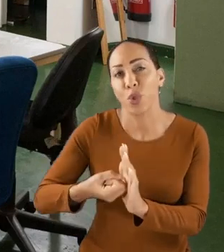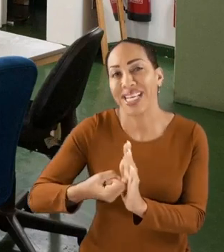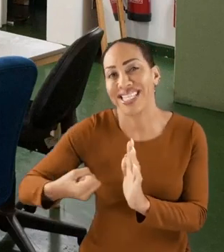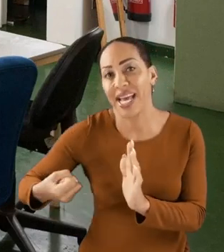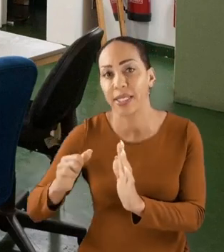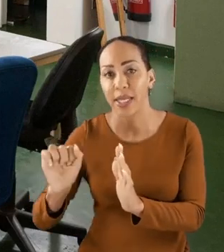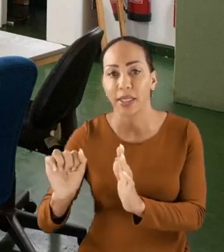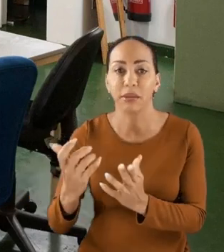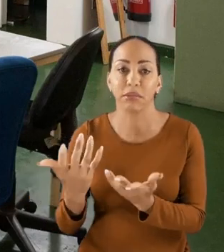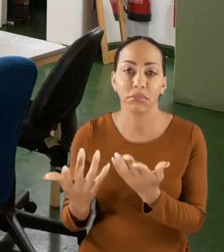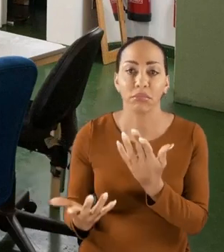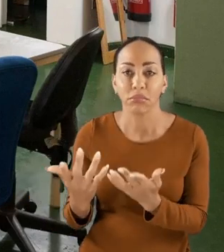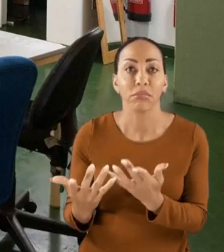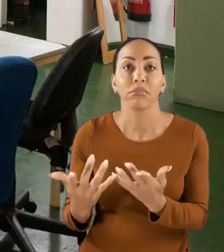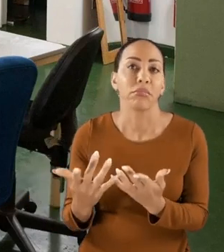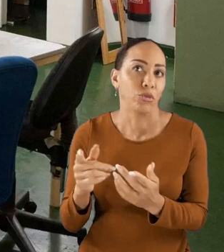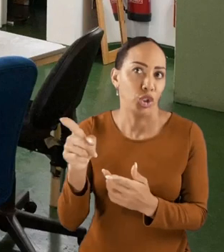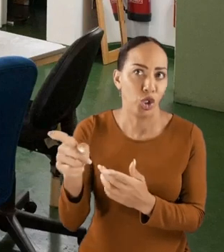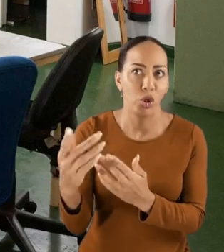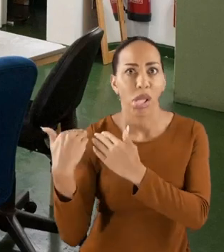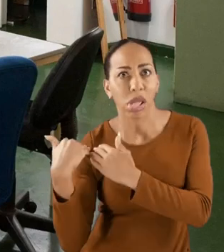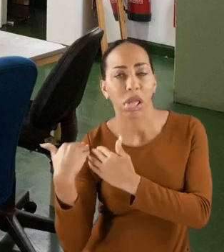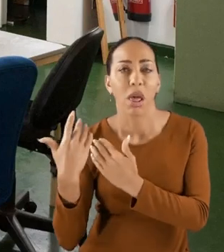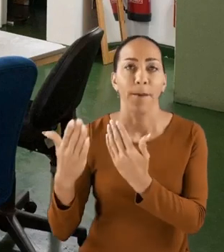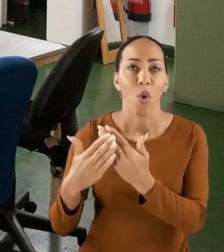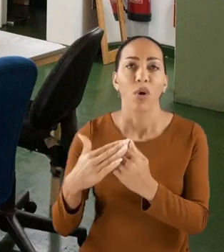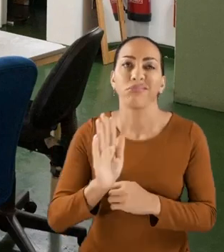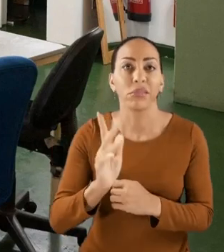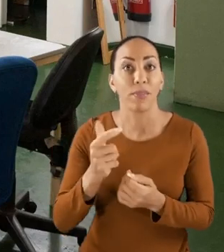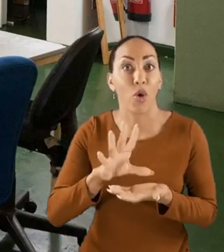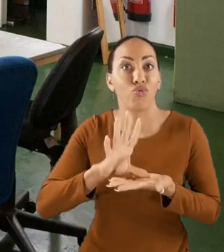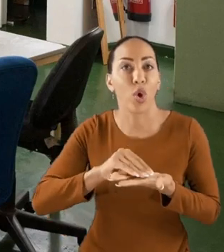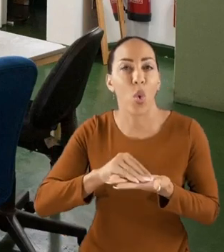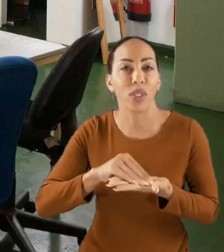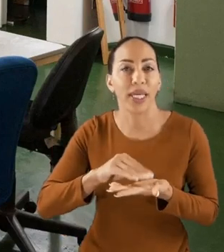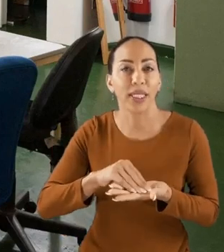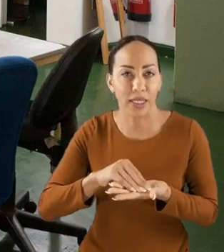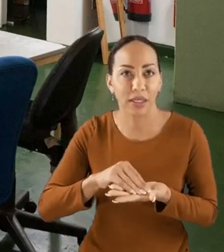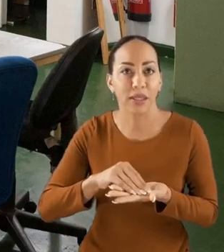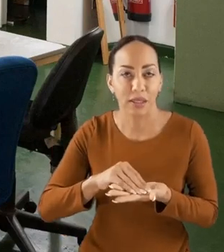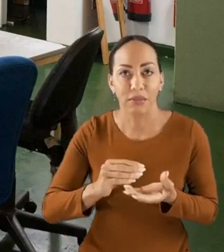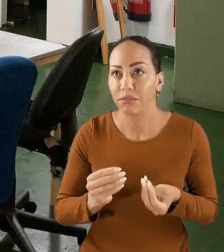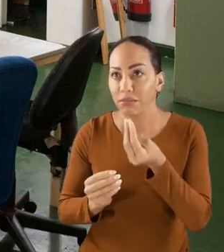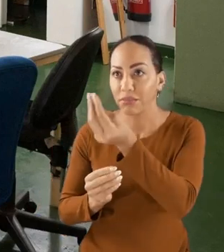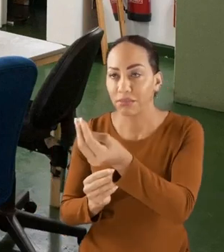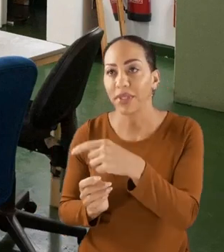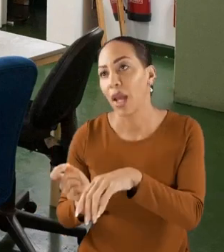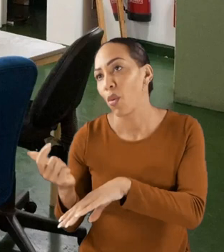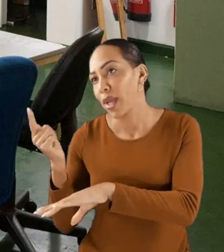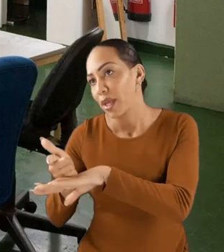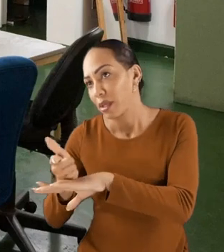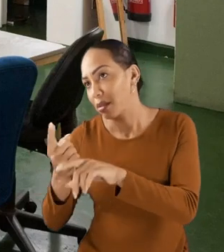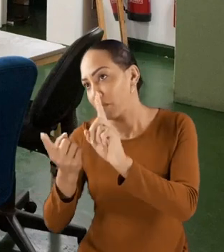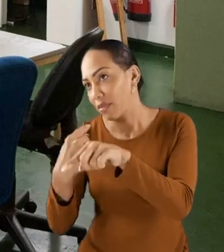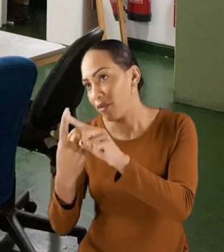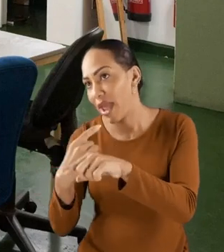extension. I mean, I'm not saying you had to do more, but if it was recorded, we could then get their reactions as well and sort of build it up like a